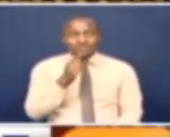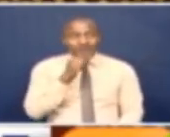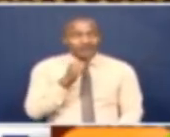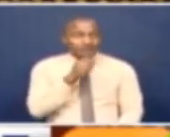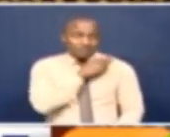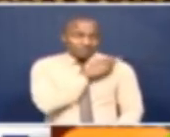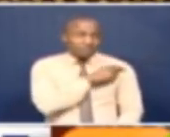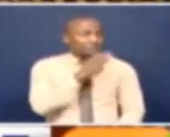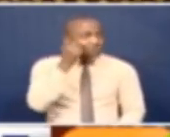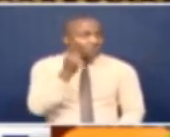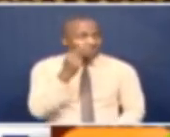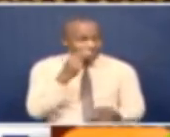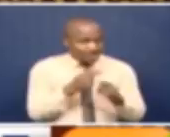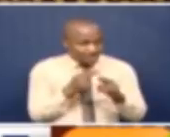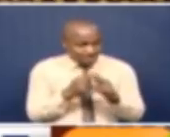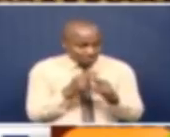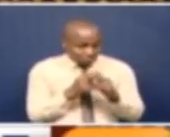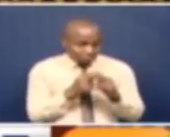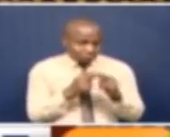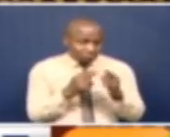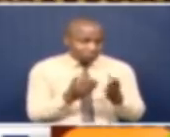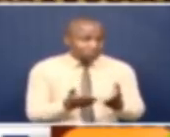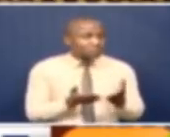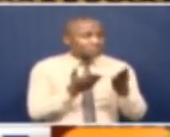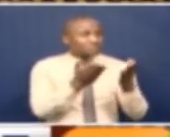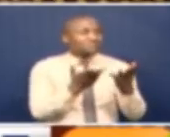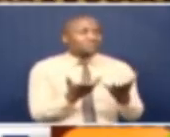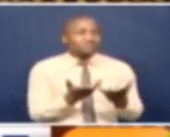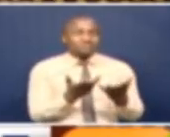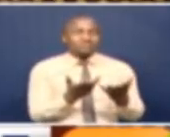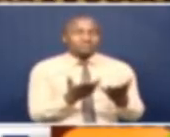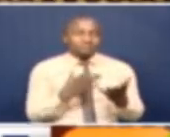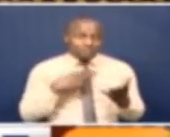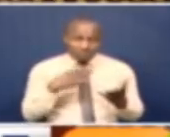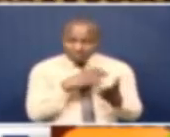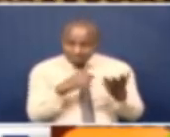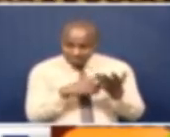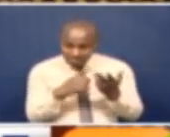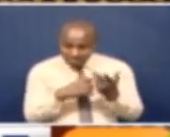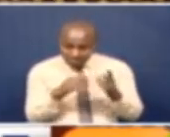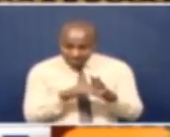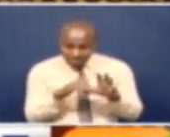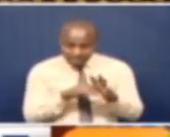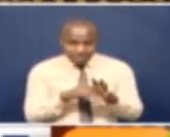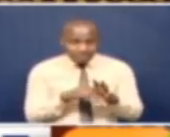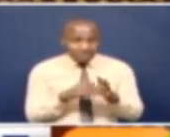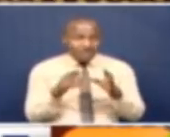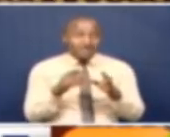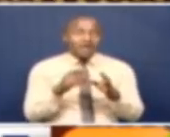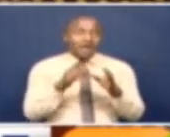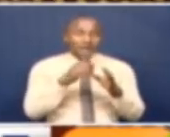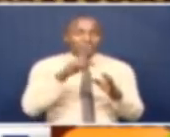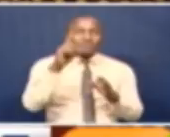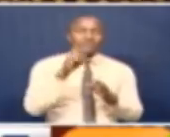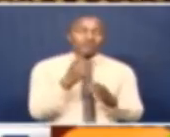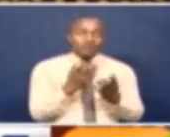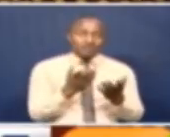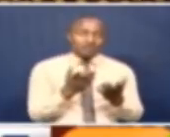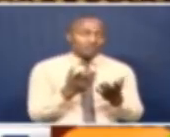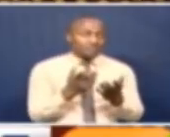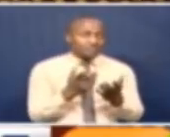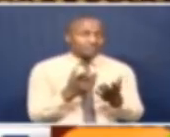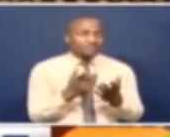presents names of committee members for the approval of the House. So we'll